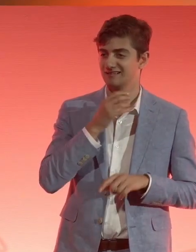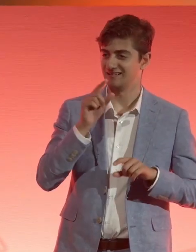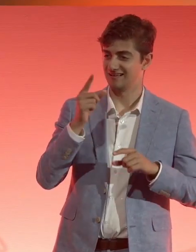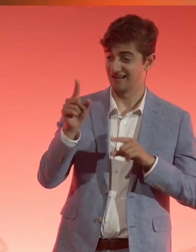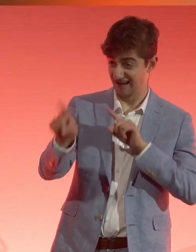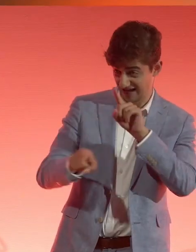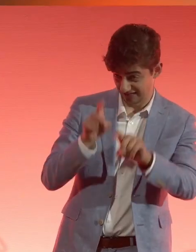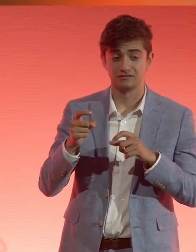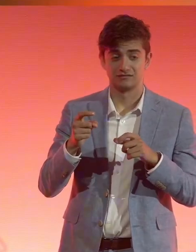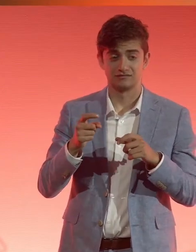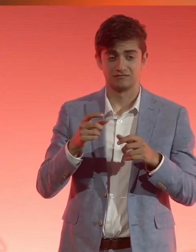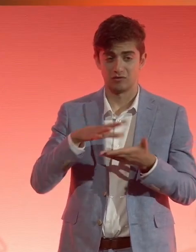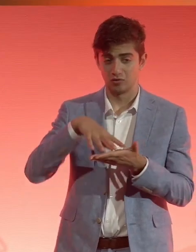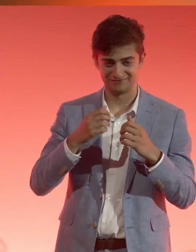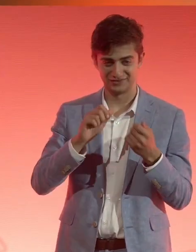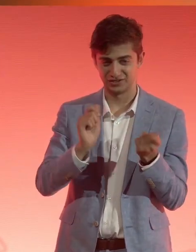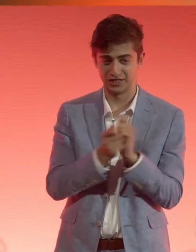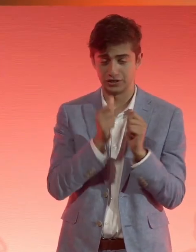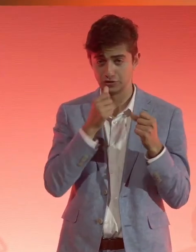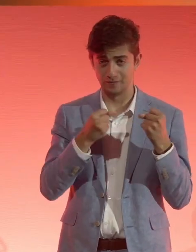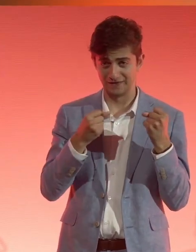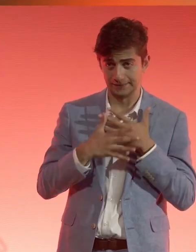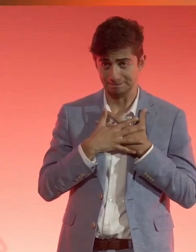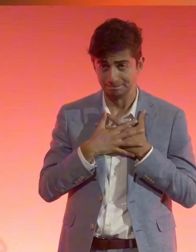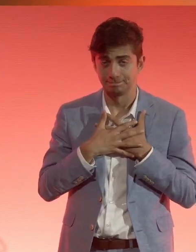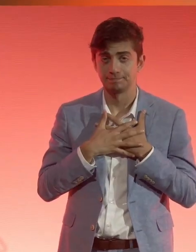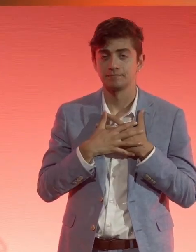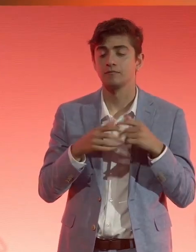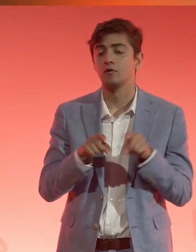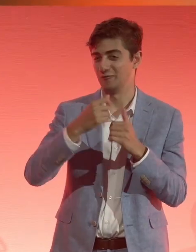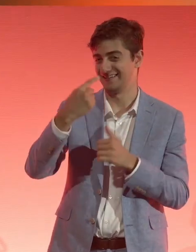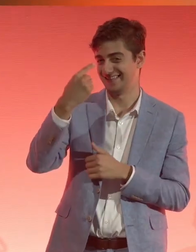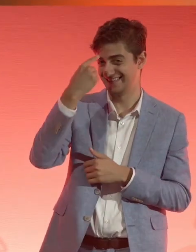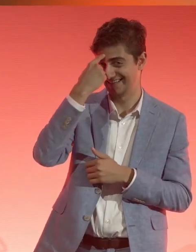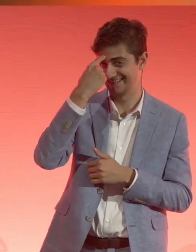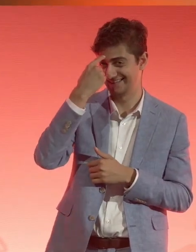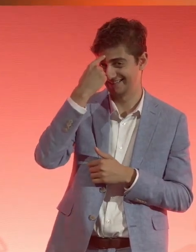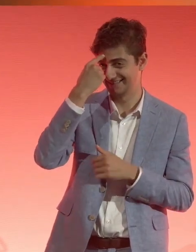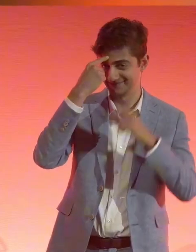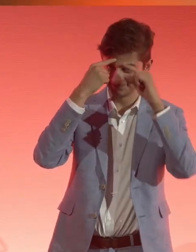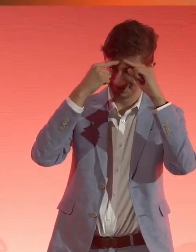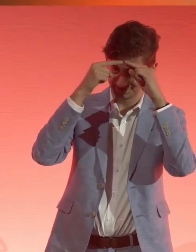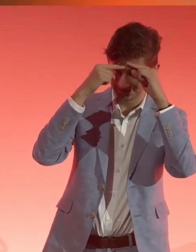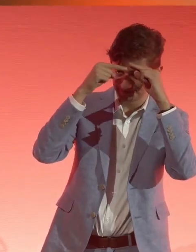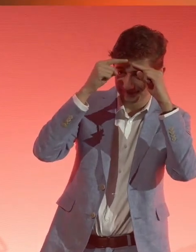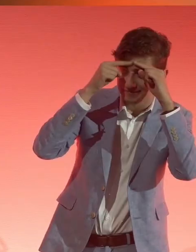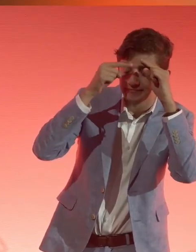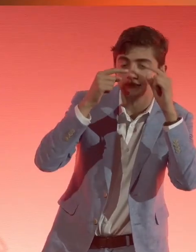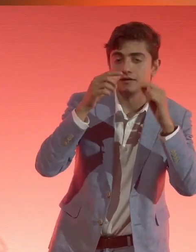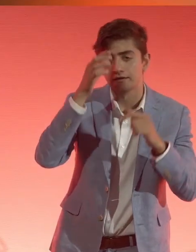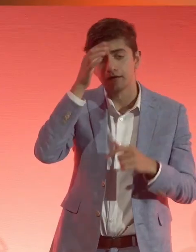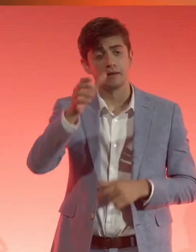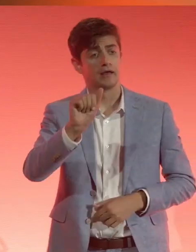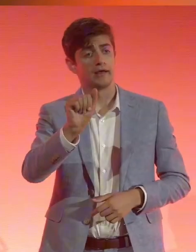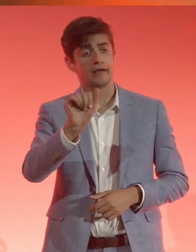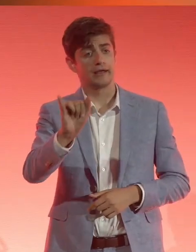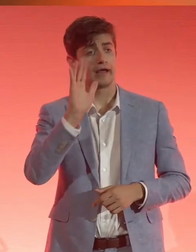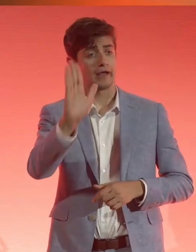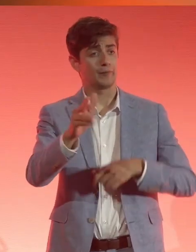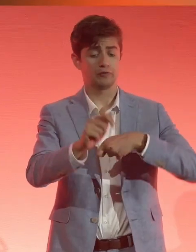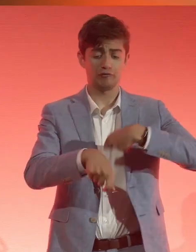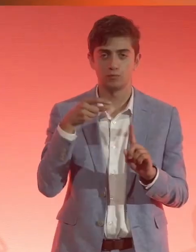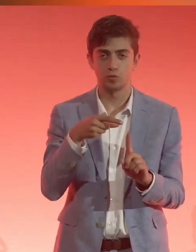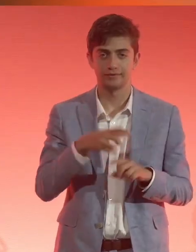Lean into change. Don't fear it. And learn how to think. The whole idea that AI will replace humans, it just misses